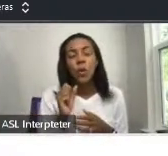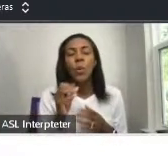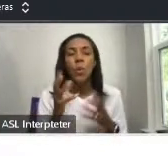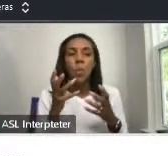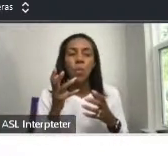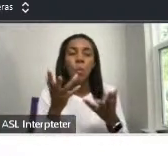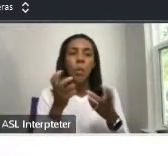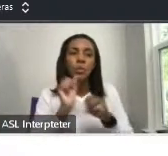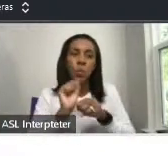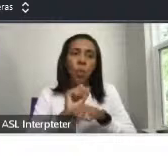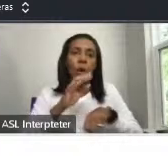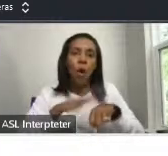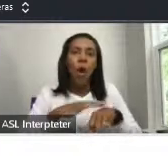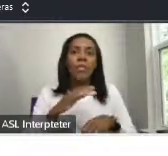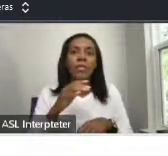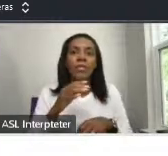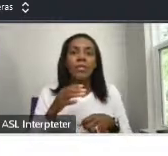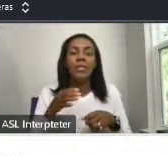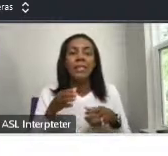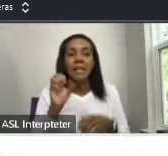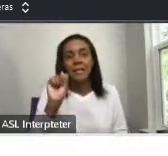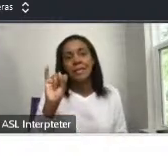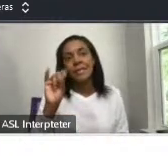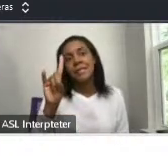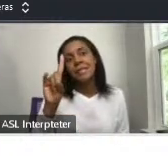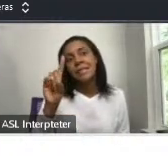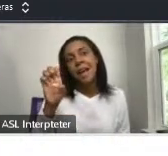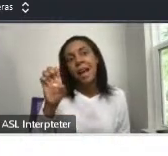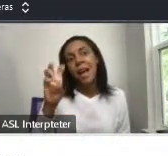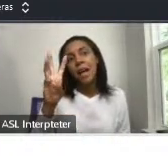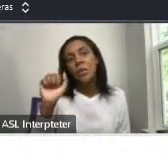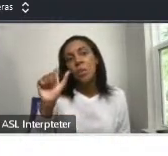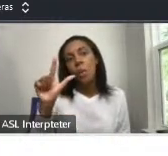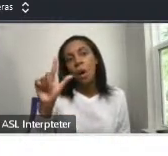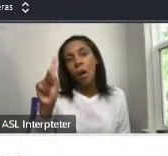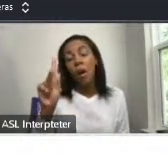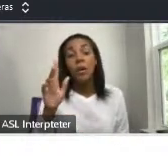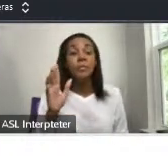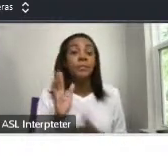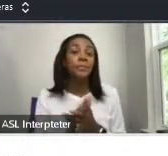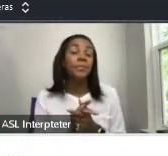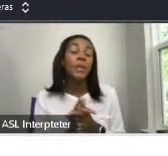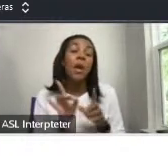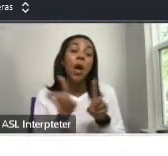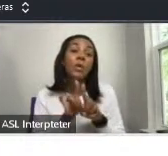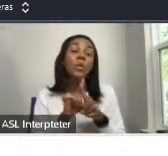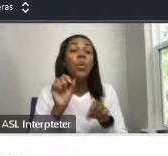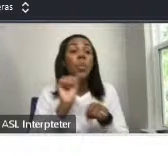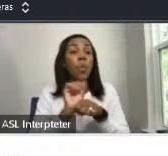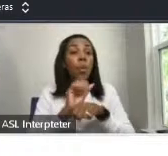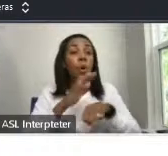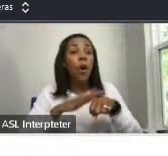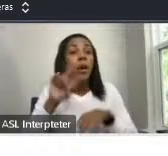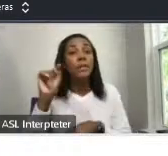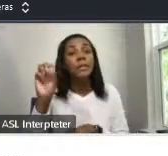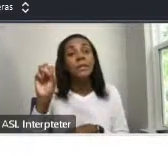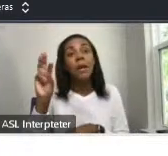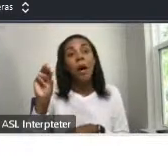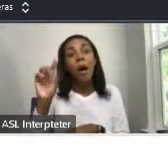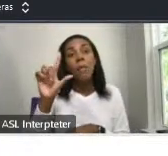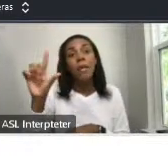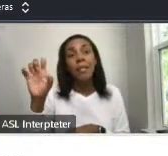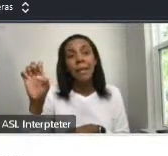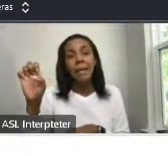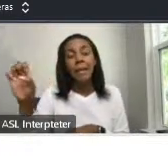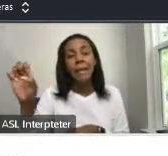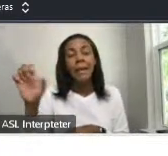grow. Final couple of points. The work on Tom Lee and our emphasis on pedestrian connections are consistent